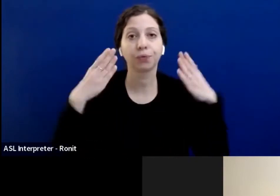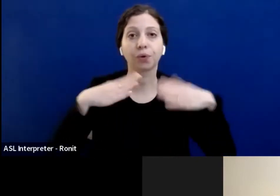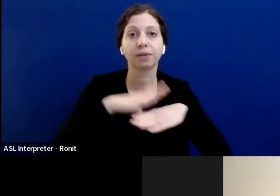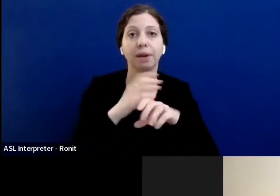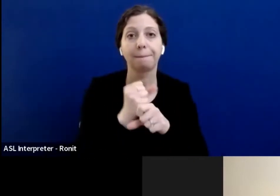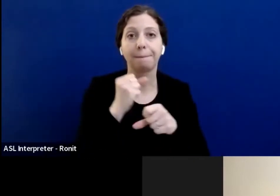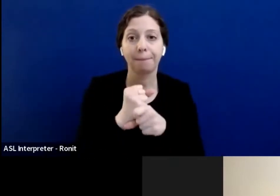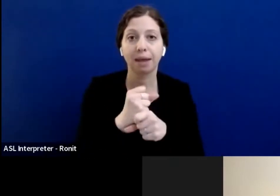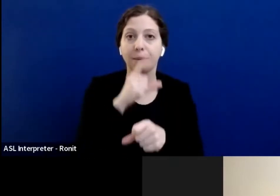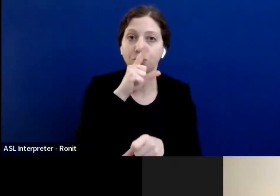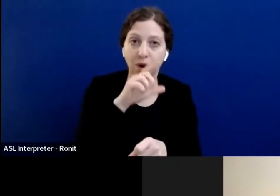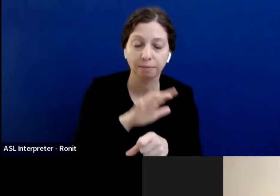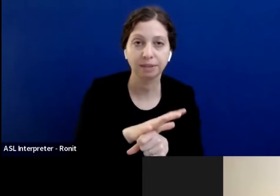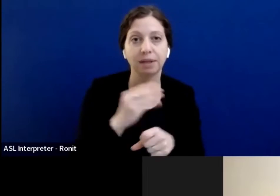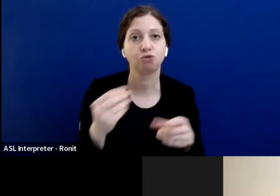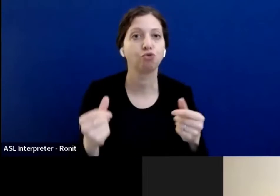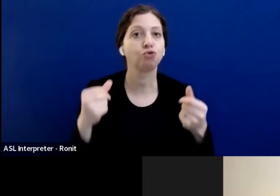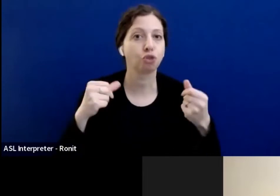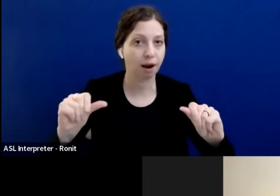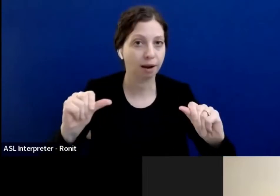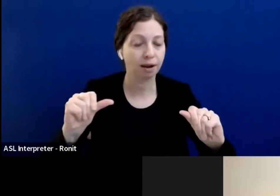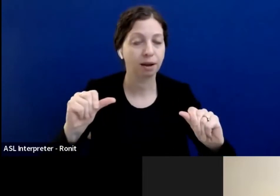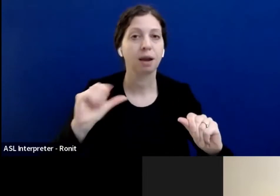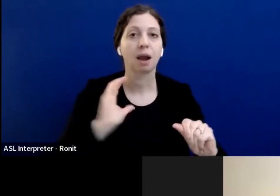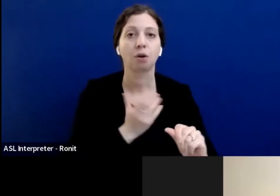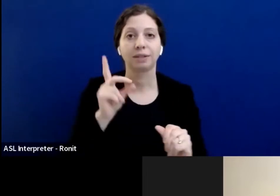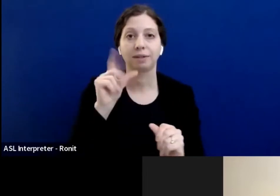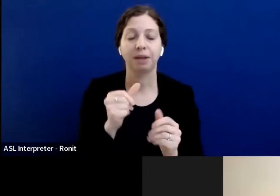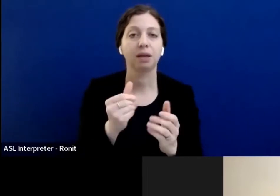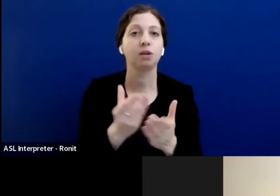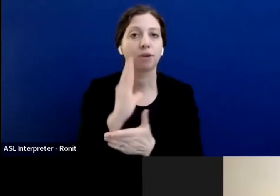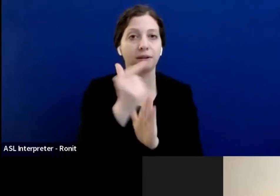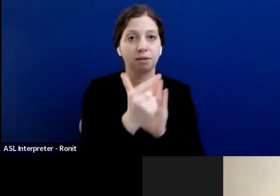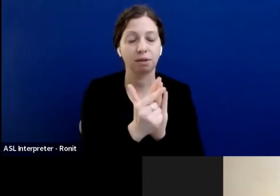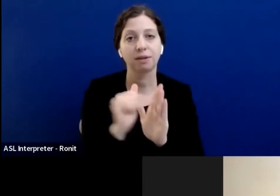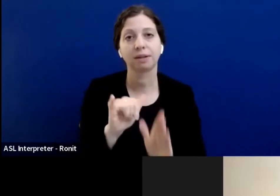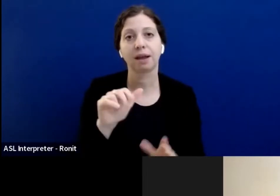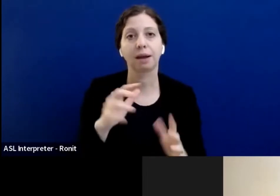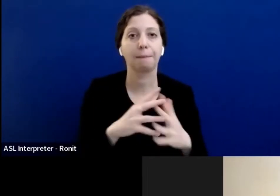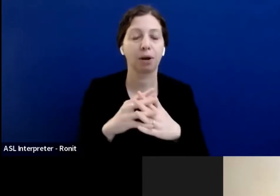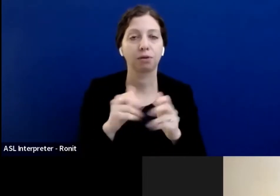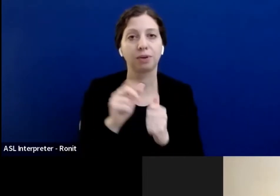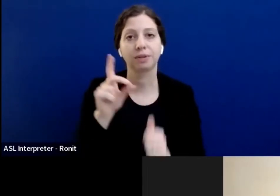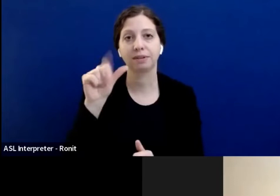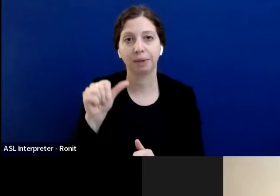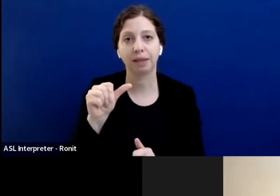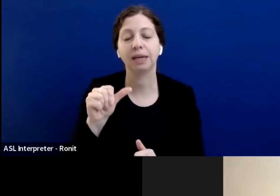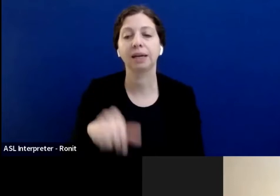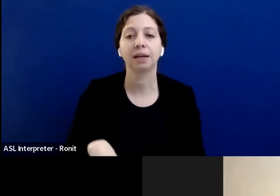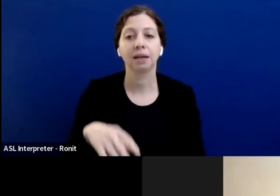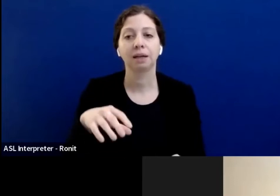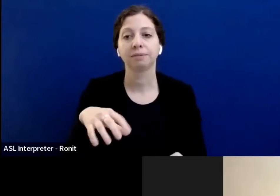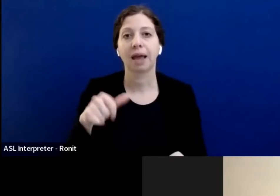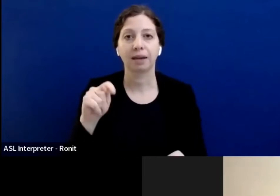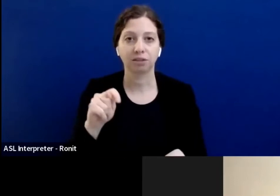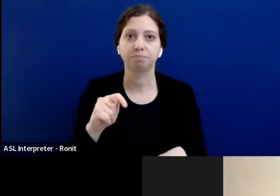the promises enshrined in our disability rights laws, like the Americans with Disabilities Act, a reality. We have